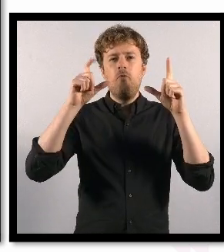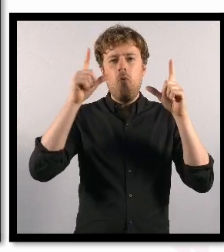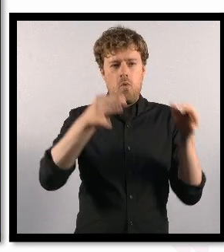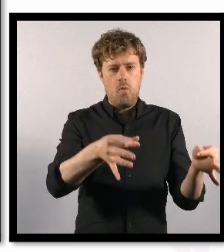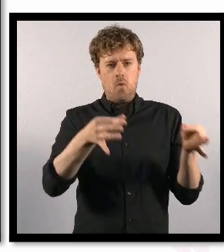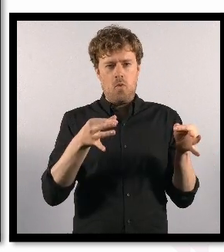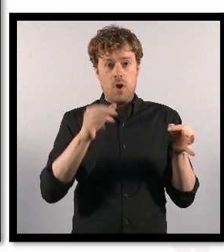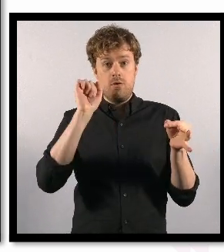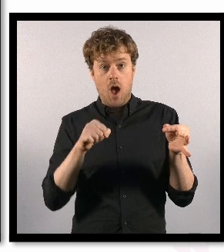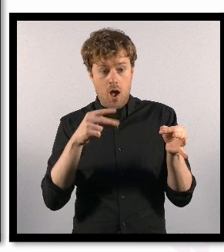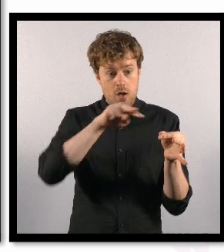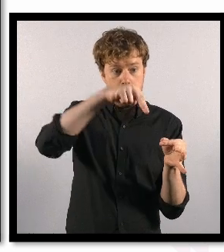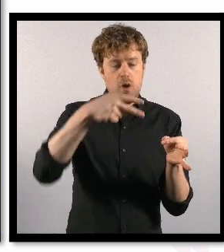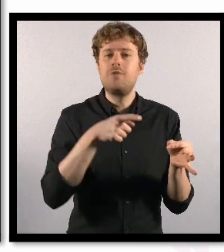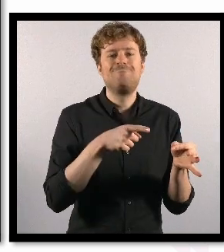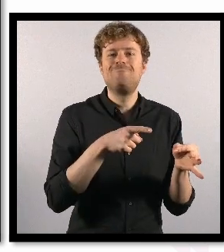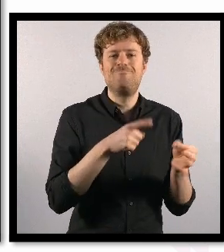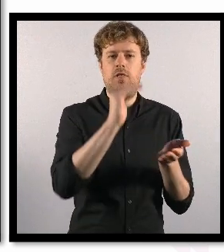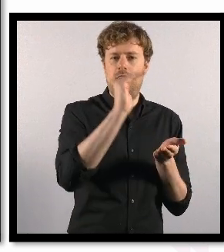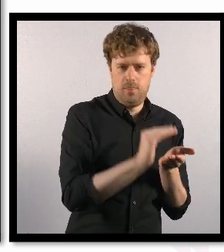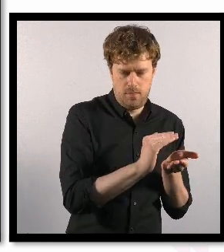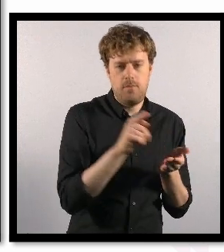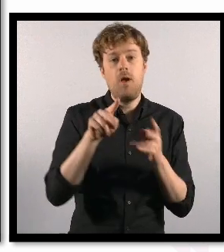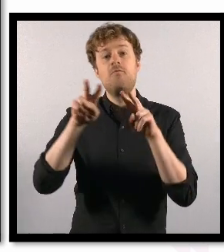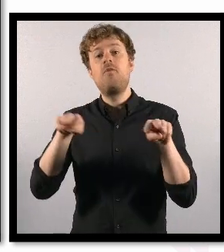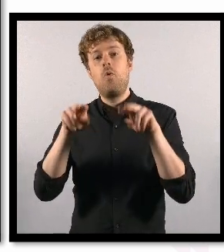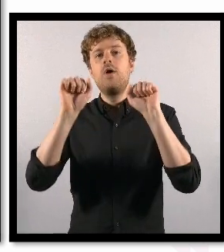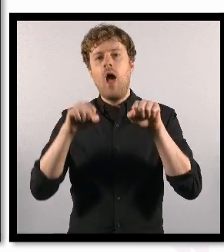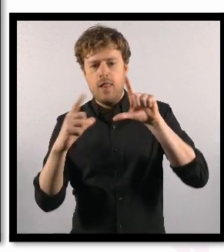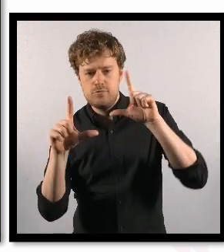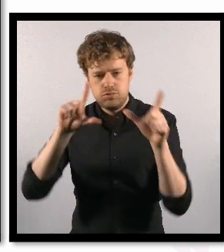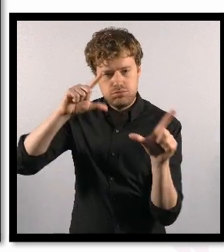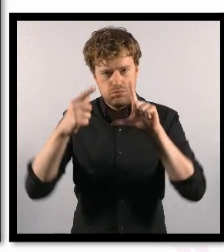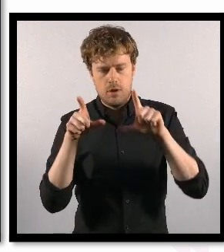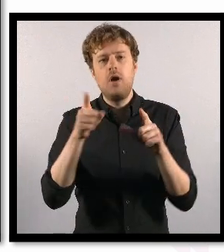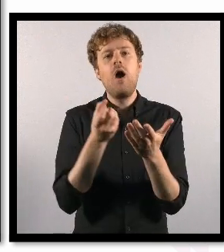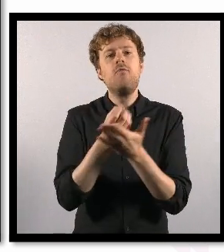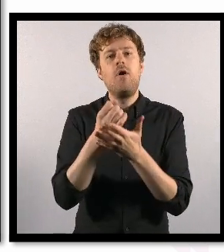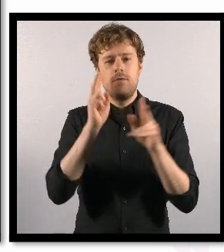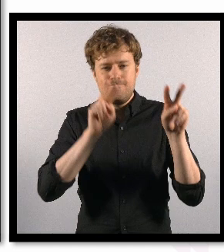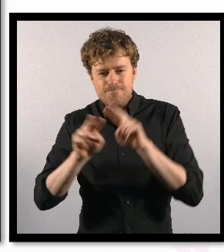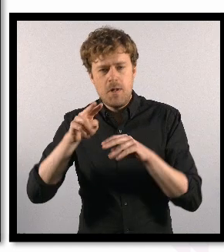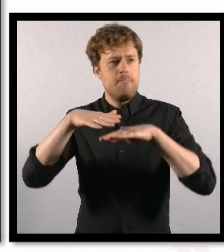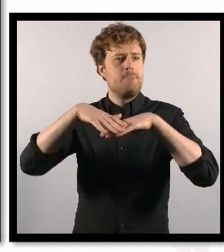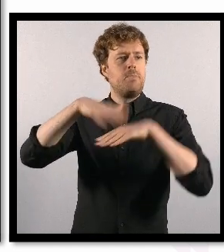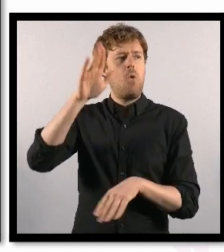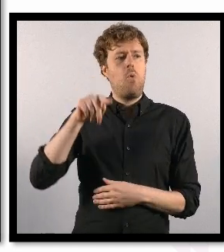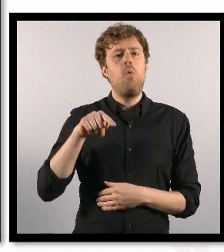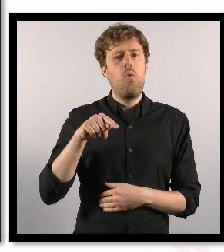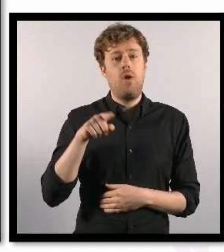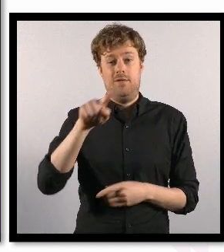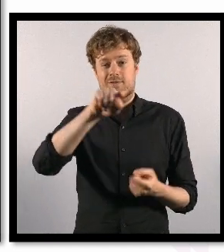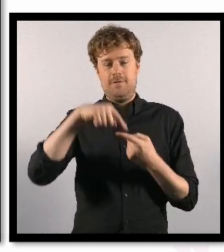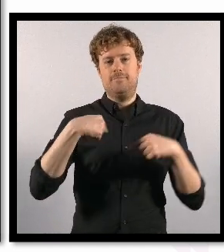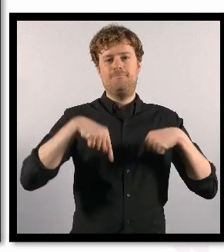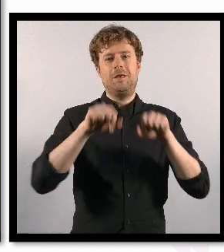model I'd like to talk about, we'll see later. And everything has been trained on DGX